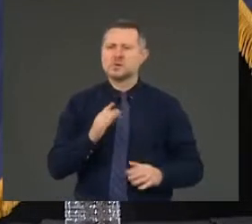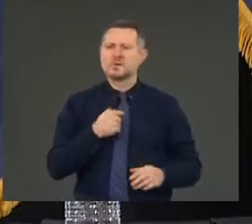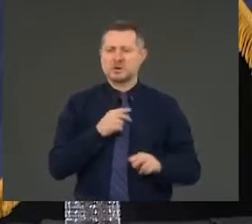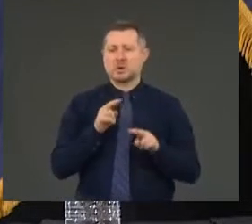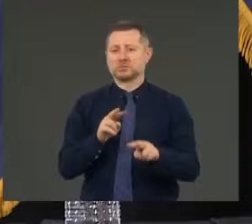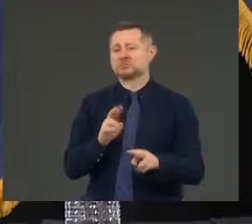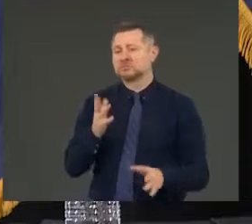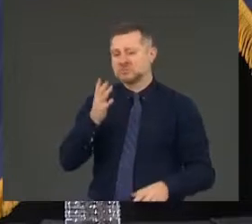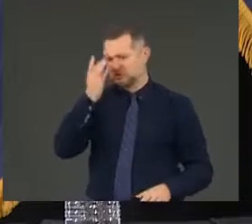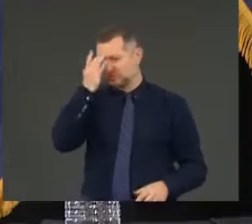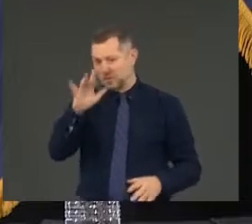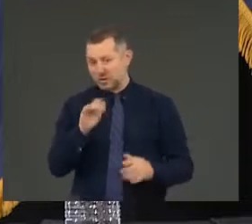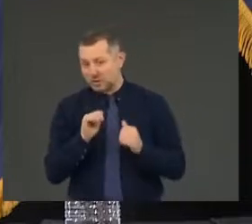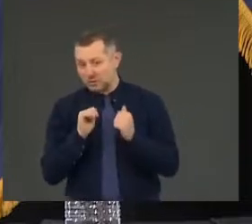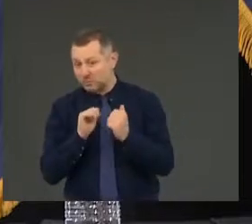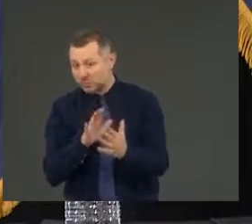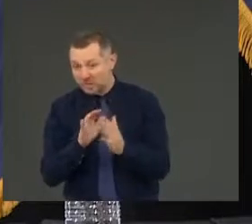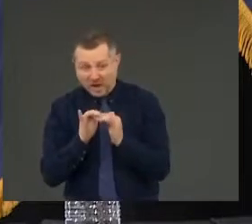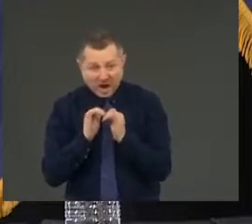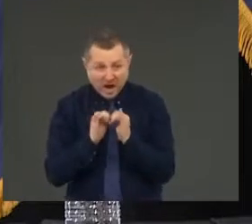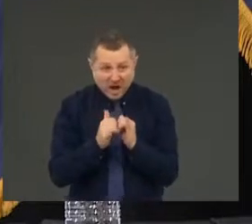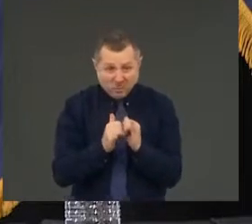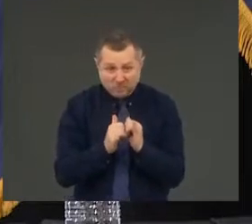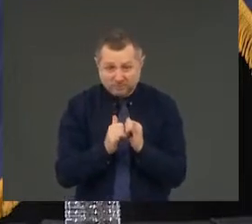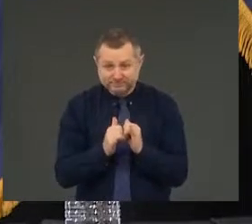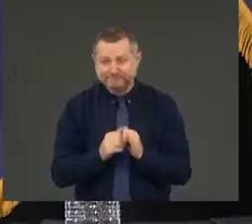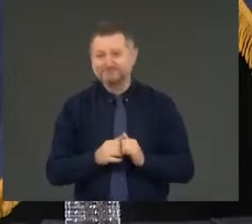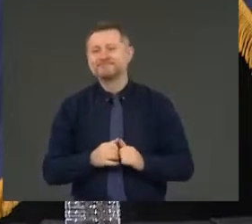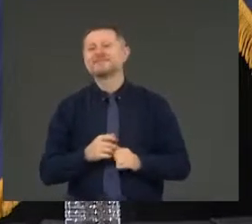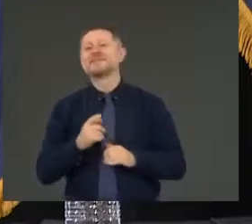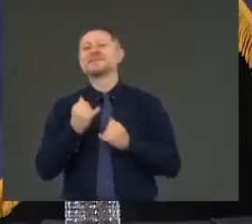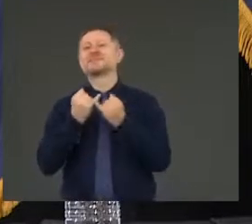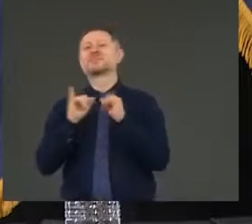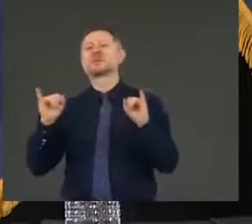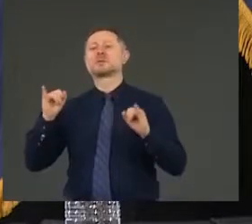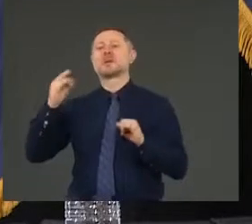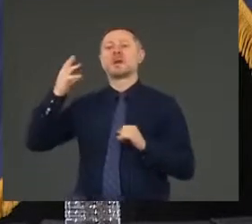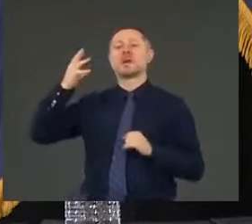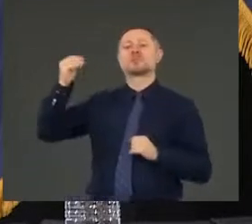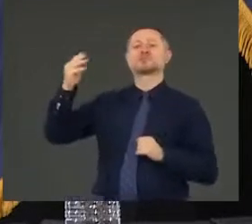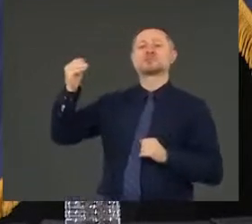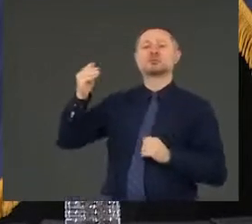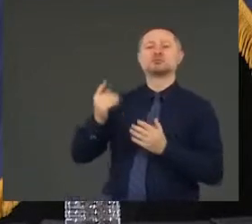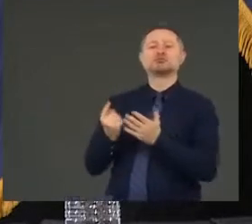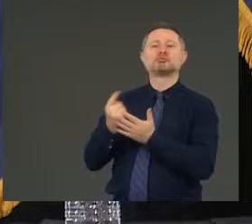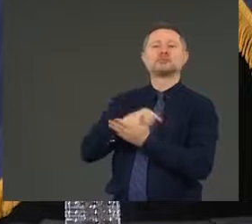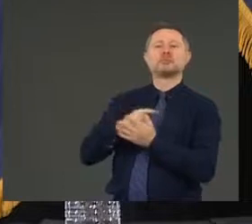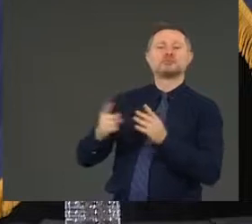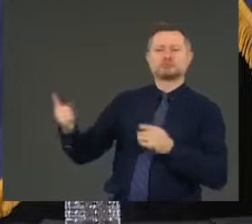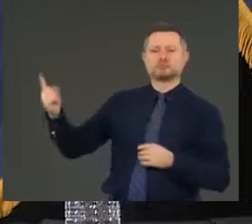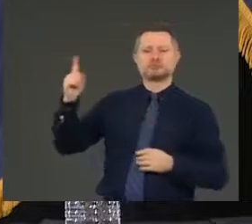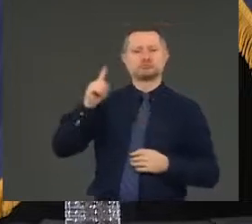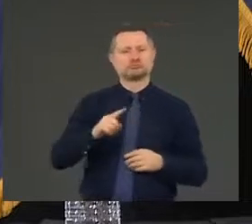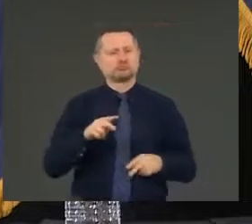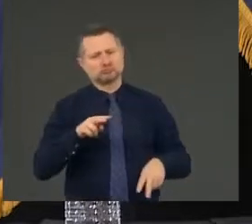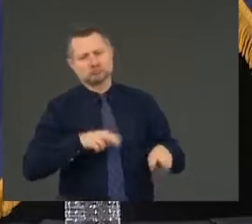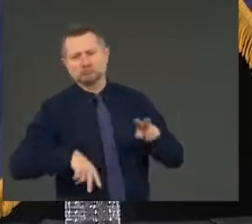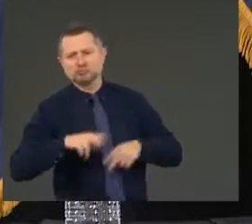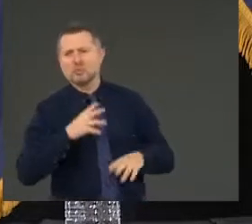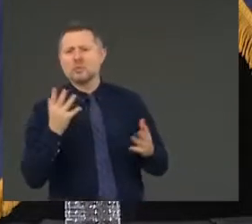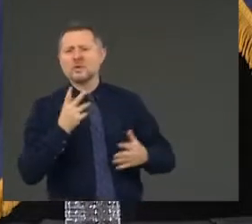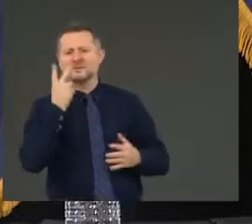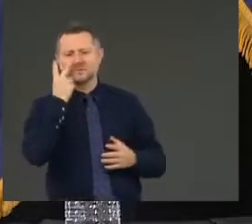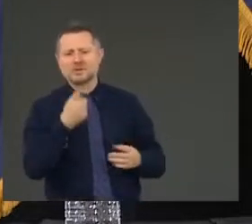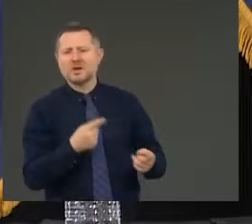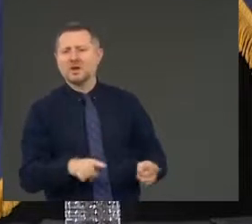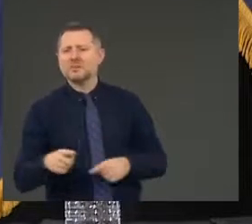is let's get an independent review. Let's find out exactly what happened. What procedures were used,